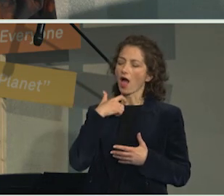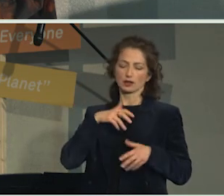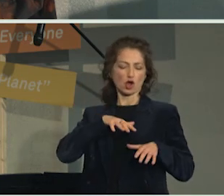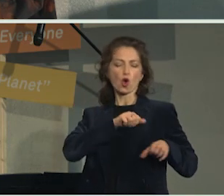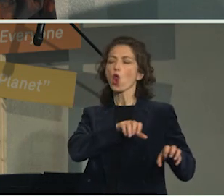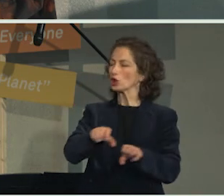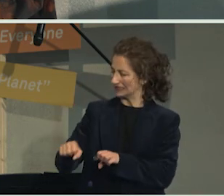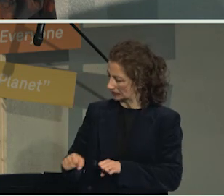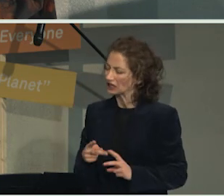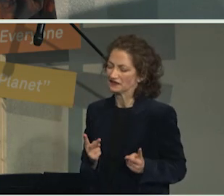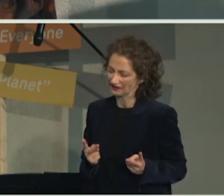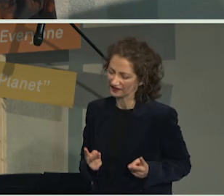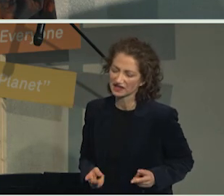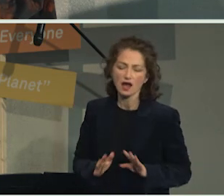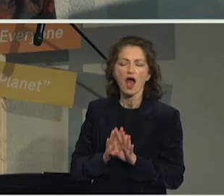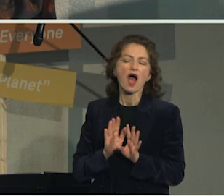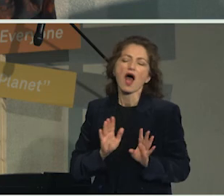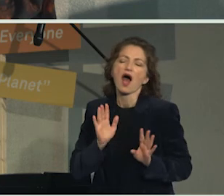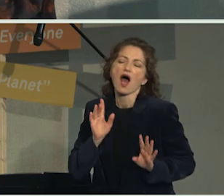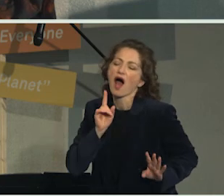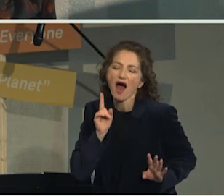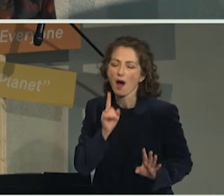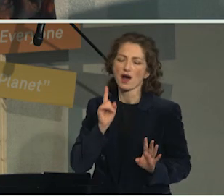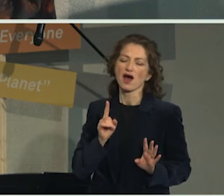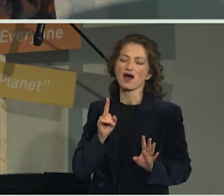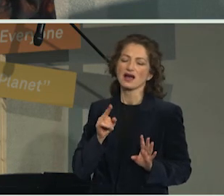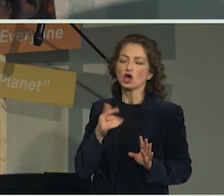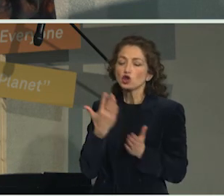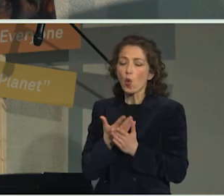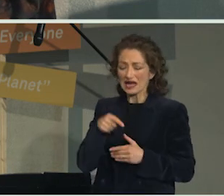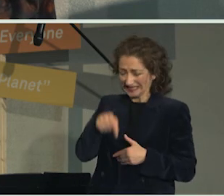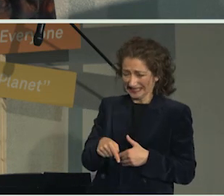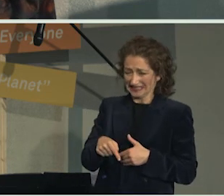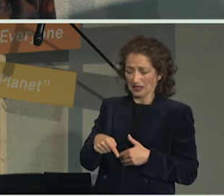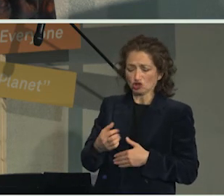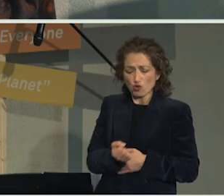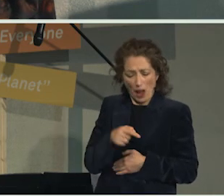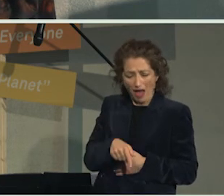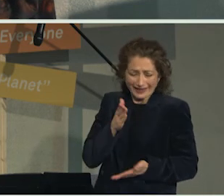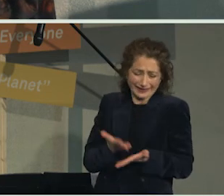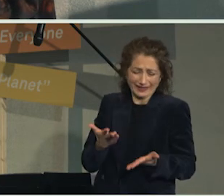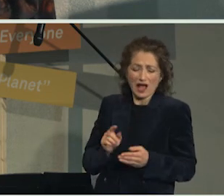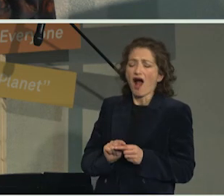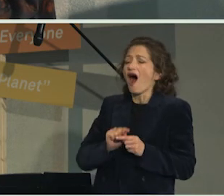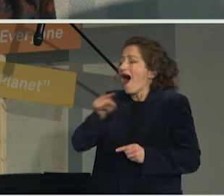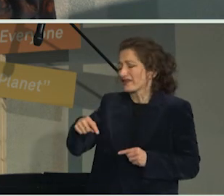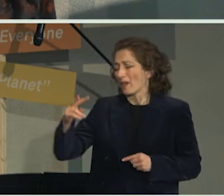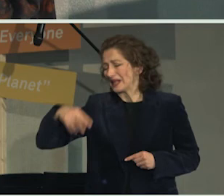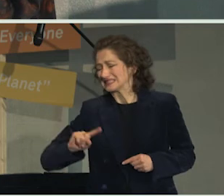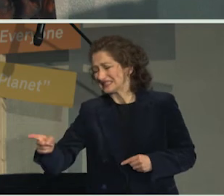but would not have much impact outside of those boxes. Wow. Really, those